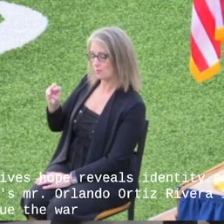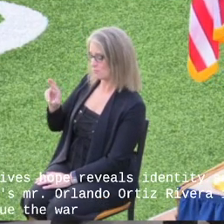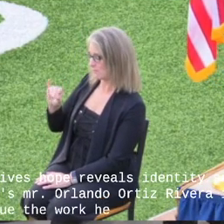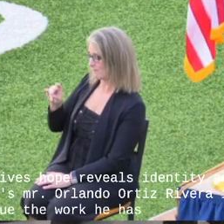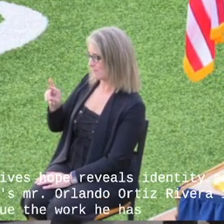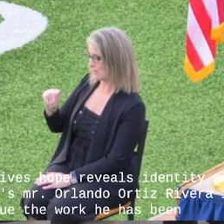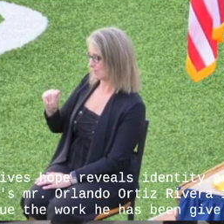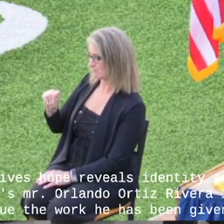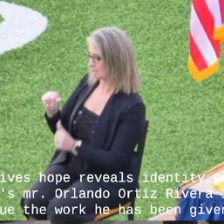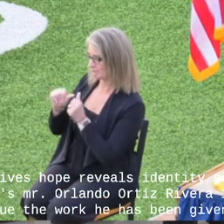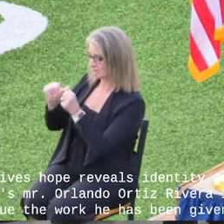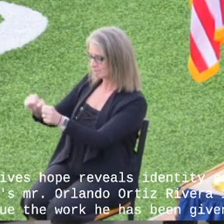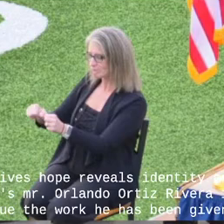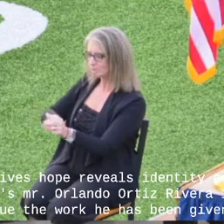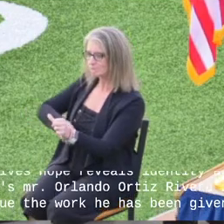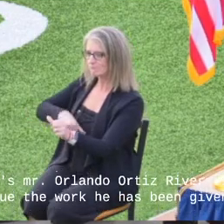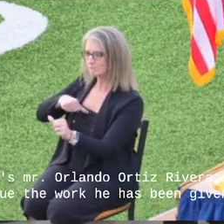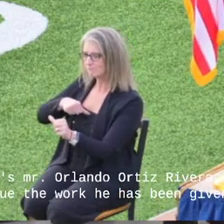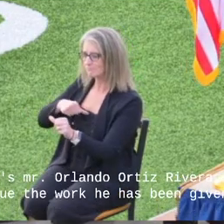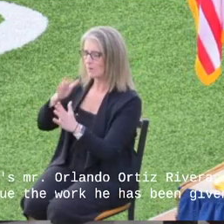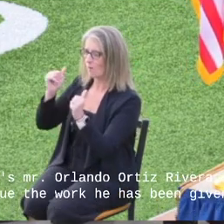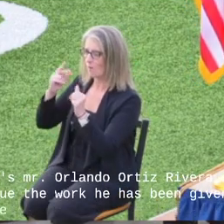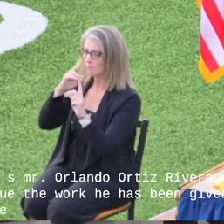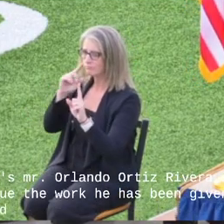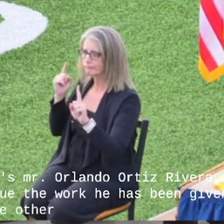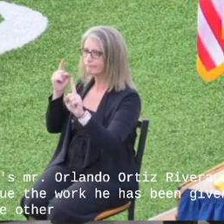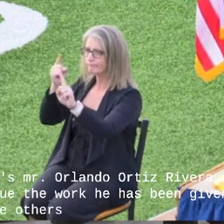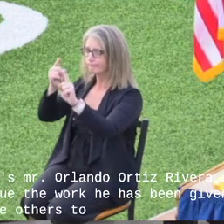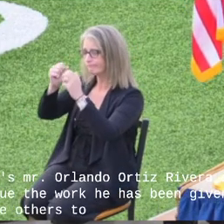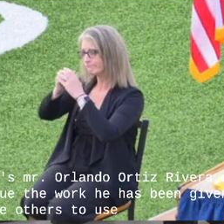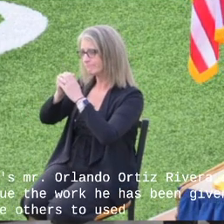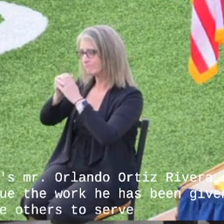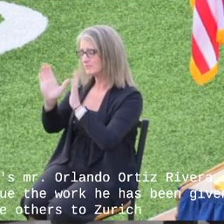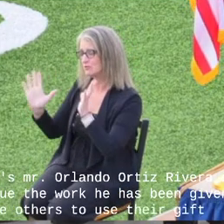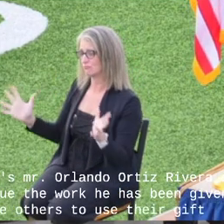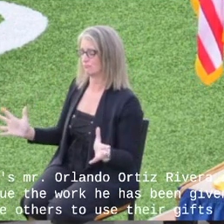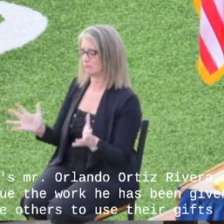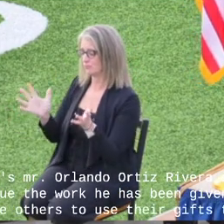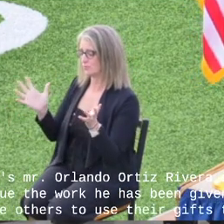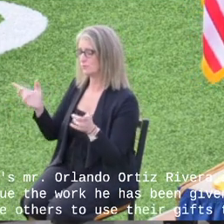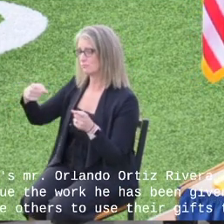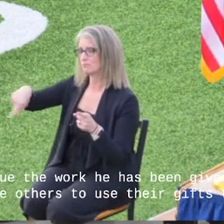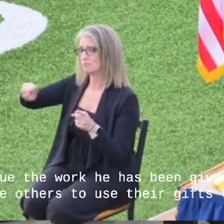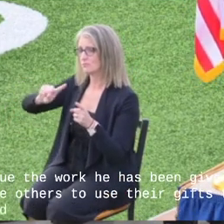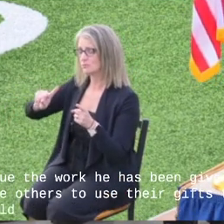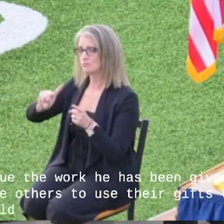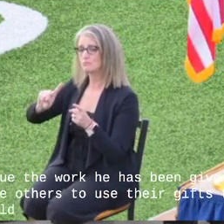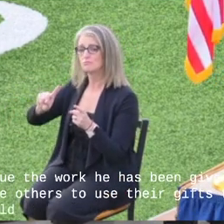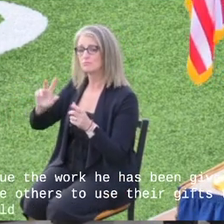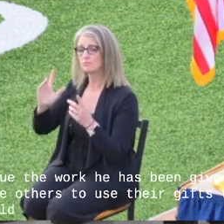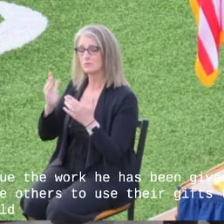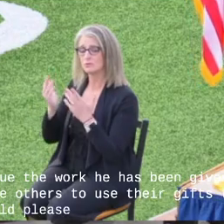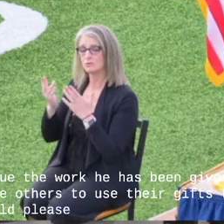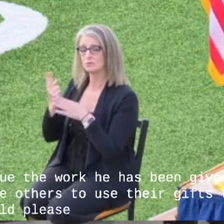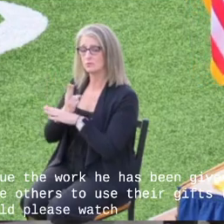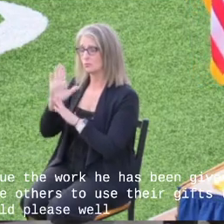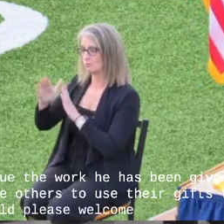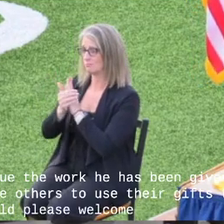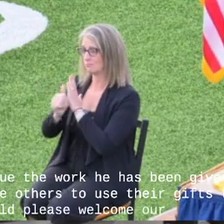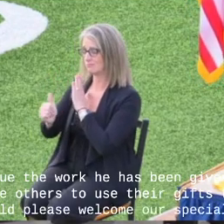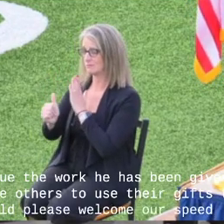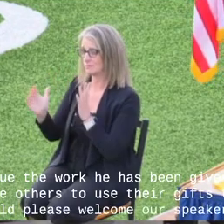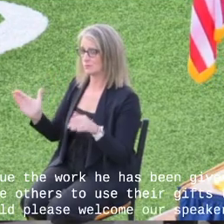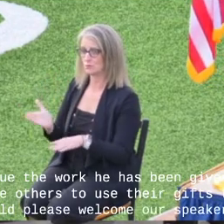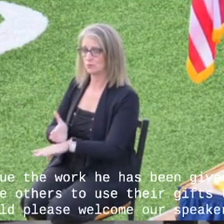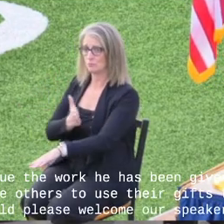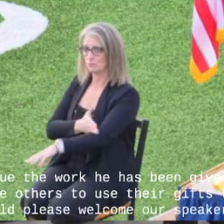he has been given and hopes to inspire others to use their gifts to improve the world. Please welcome our